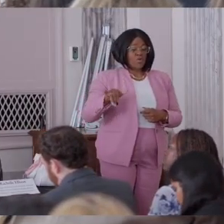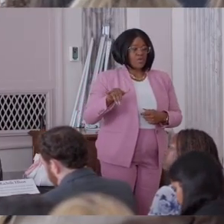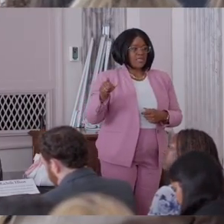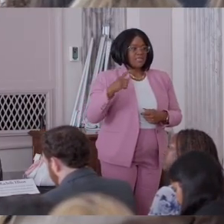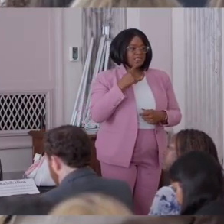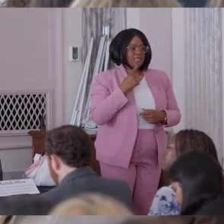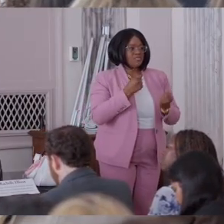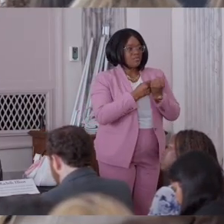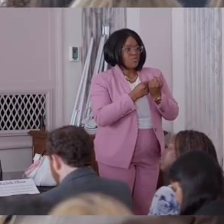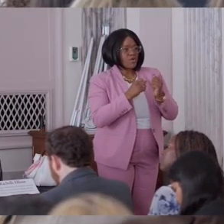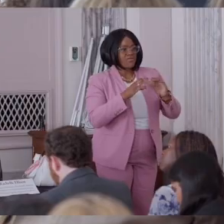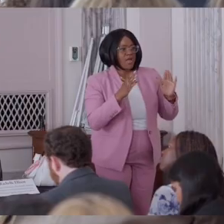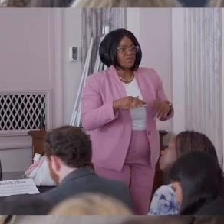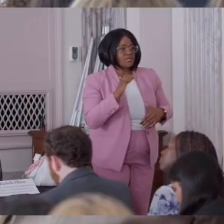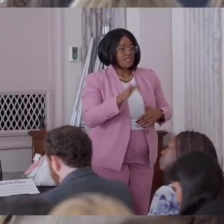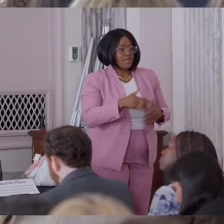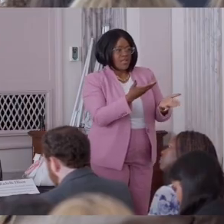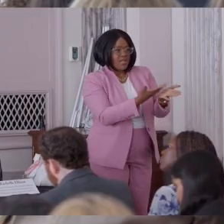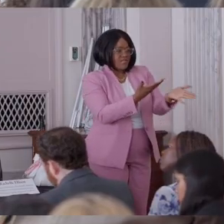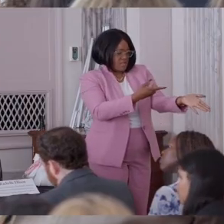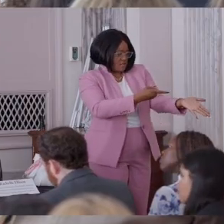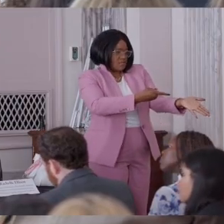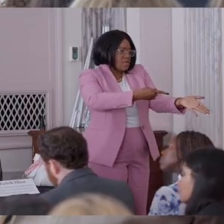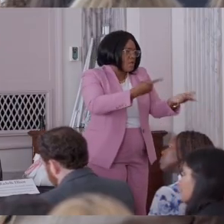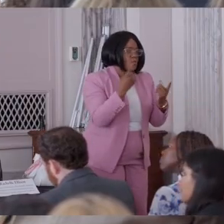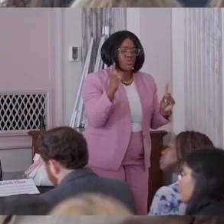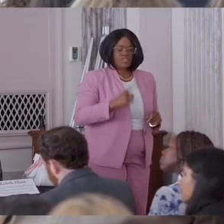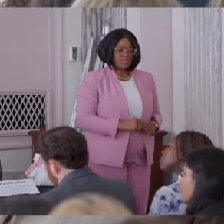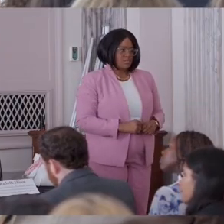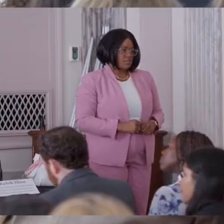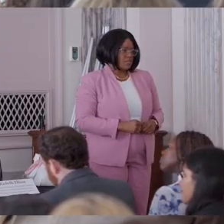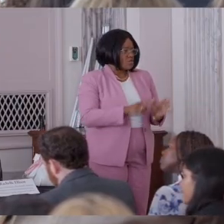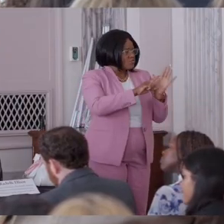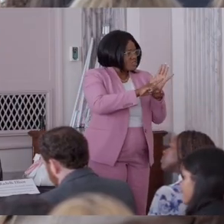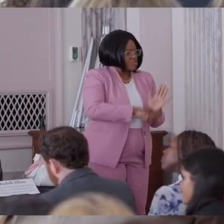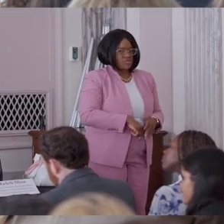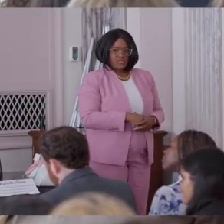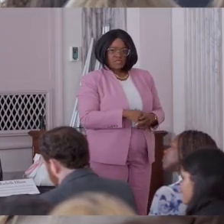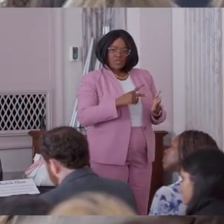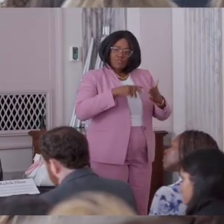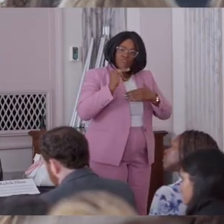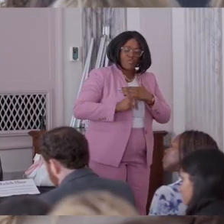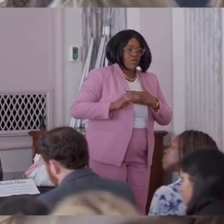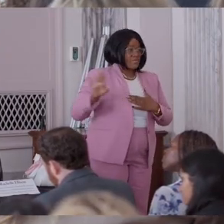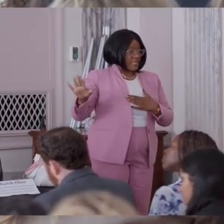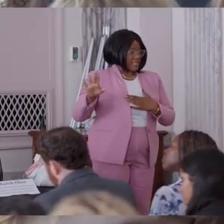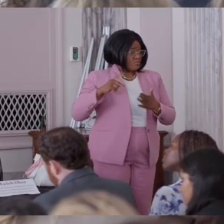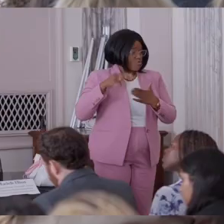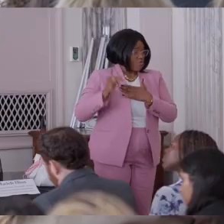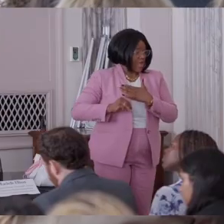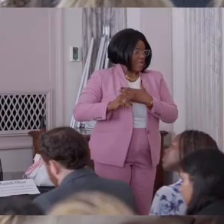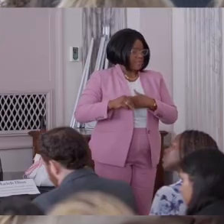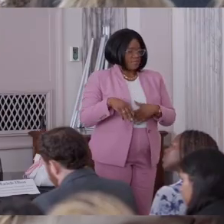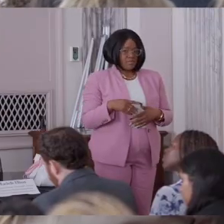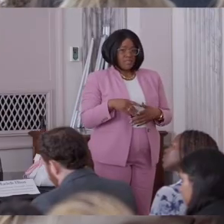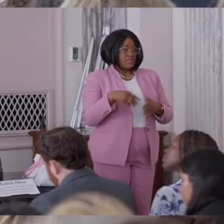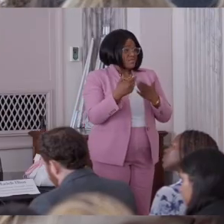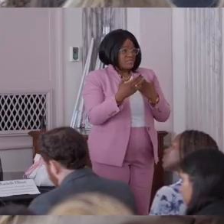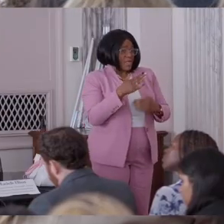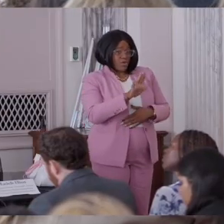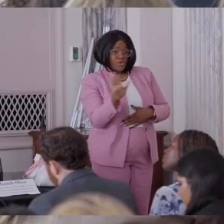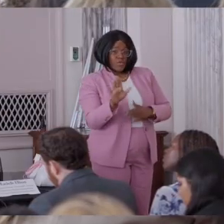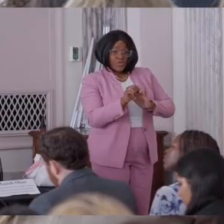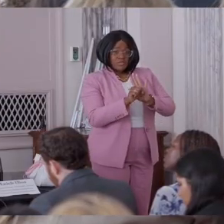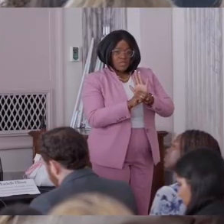housing works. We've got the evidence, we've got the research, we've got programs like Corey's in New Jersey. Whatever state you're from, we can point you